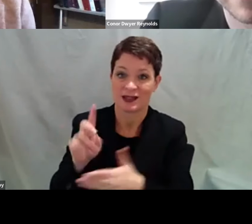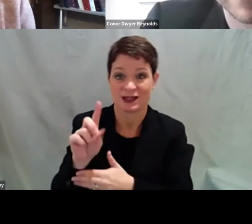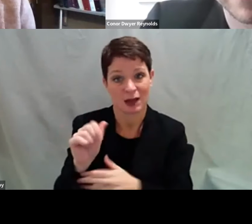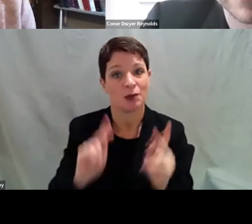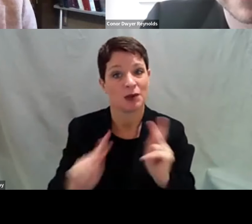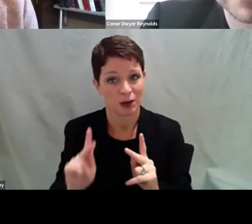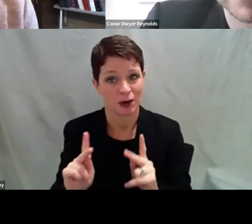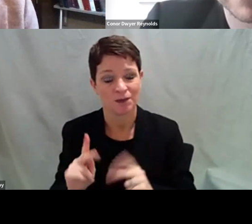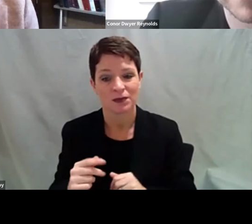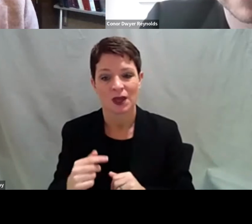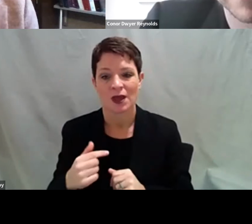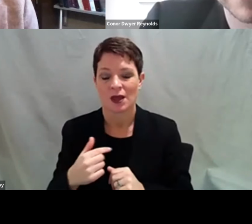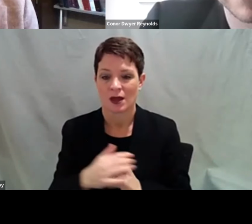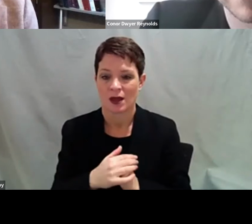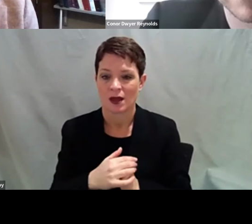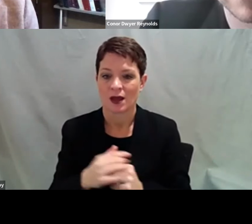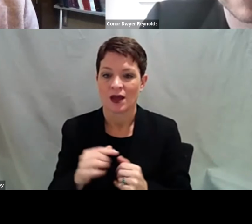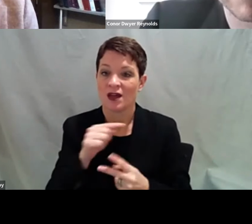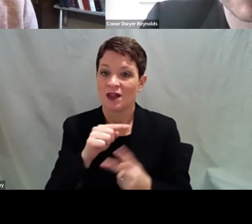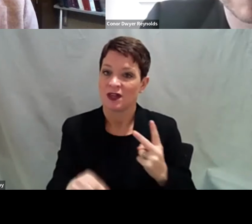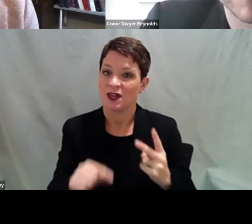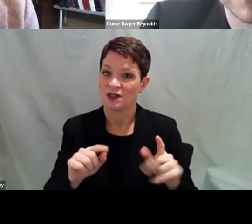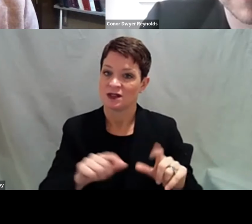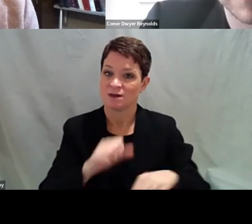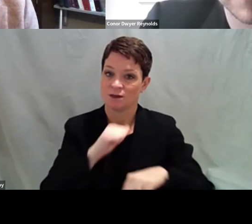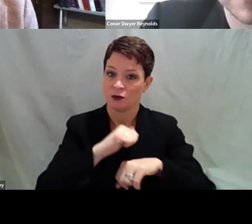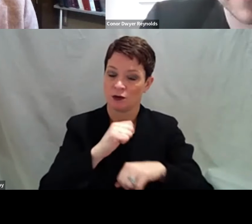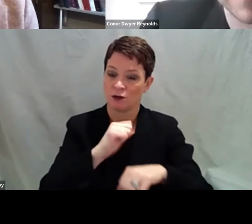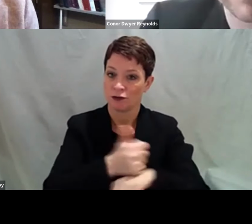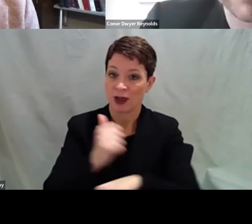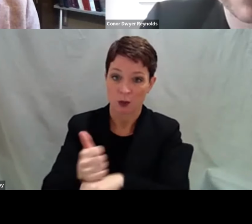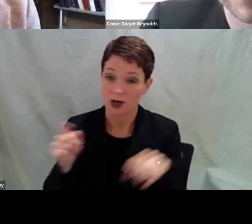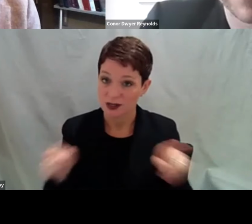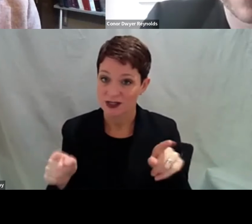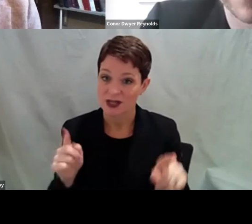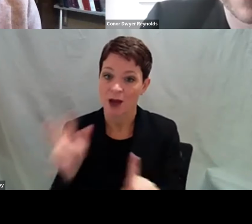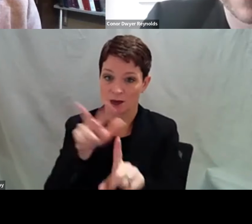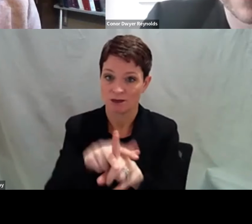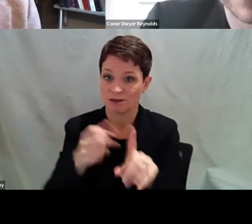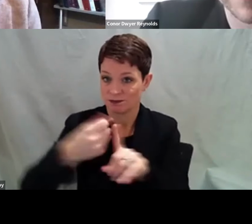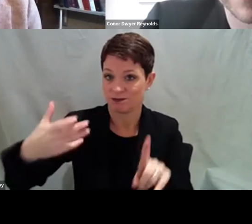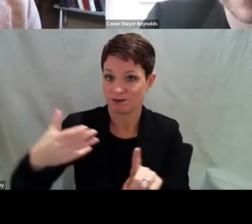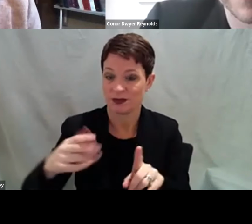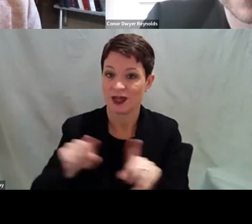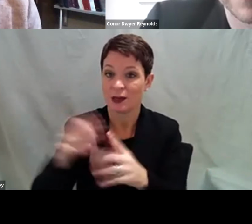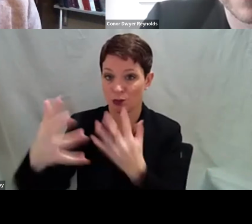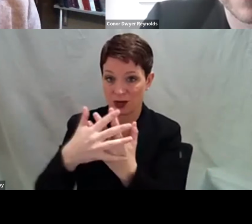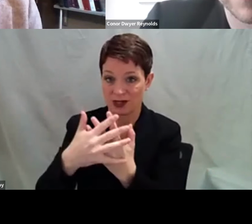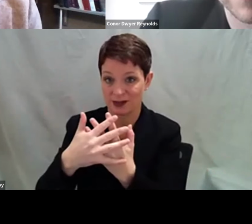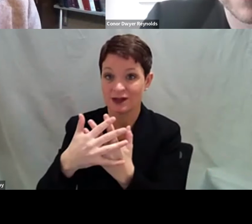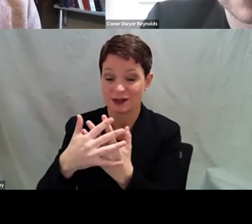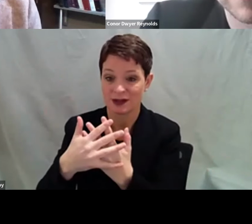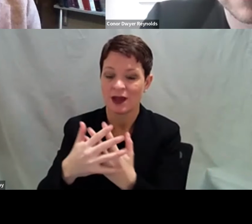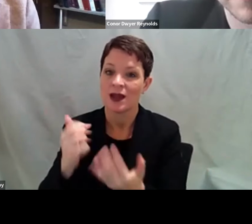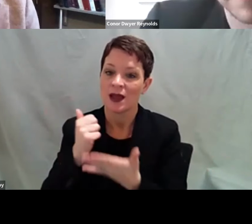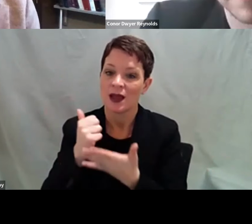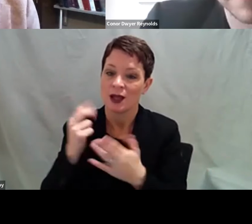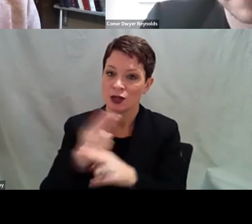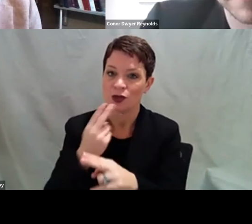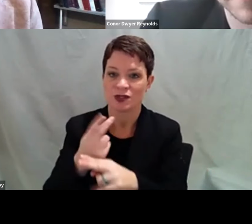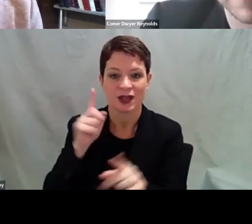I'm applying these frameworks into the context of prisons and jails, and using